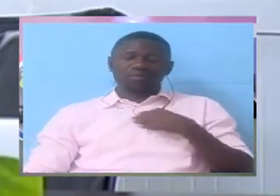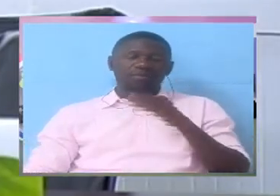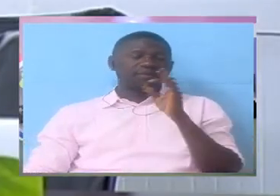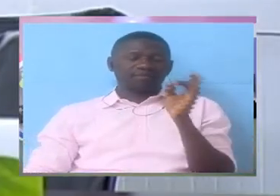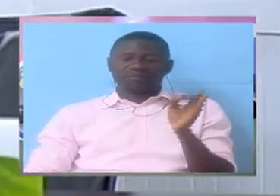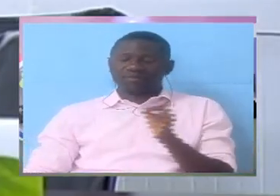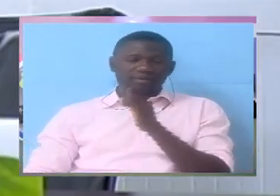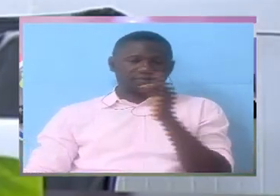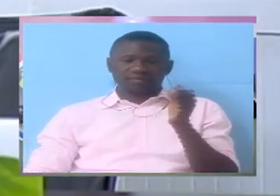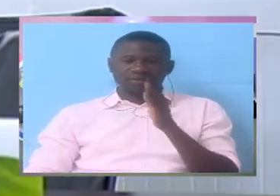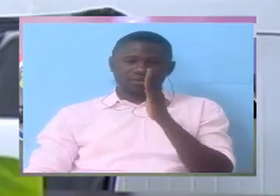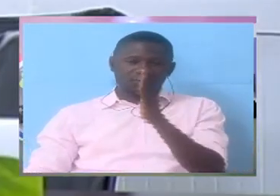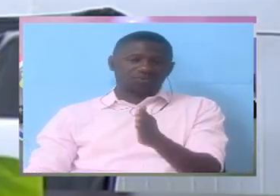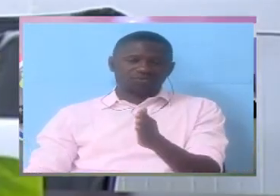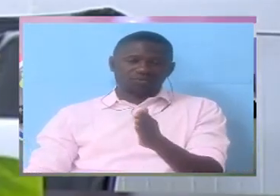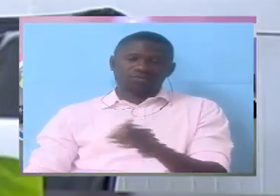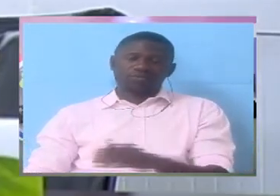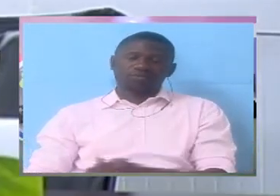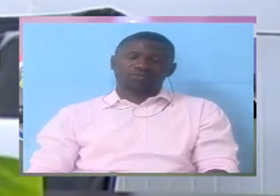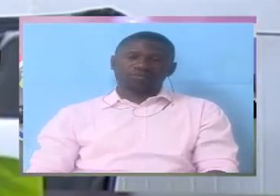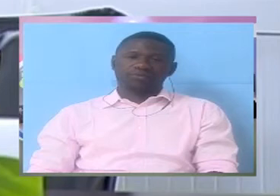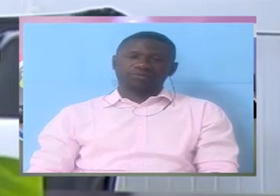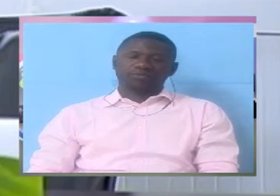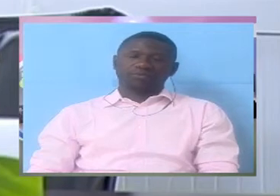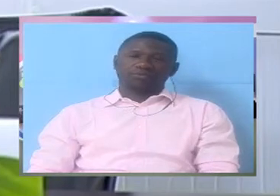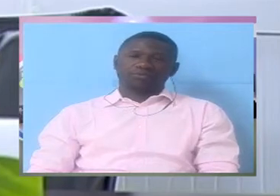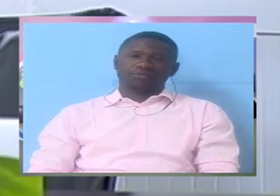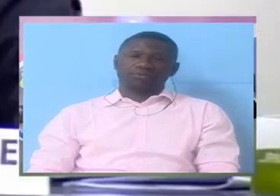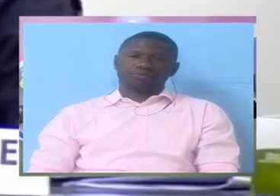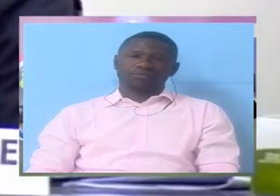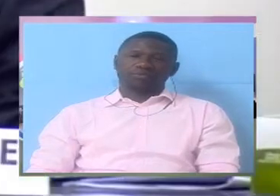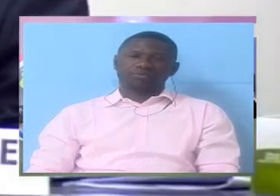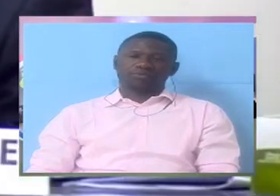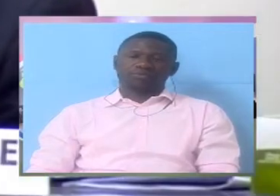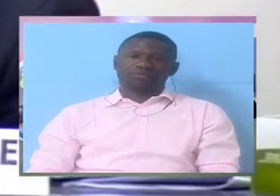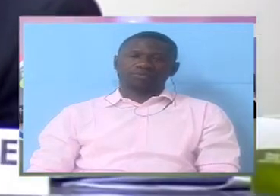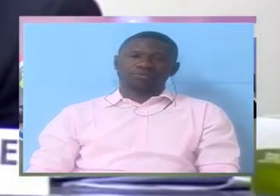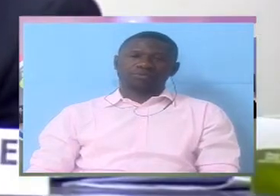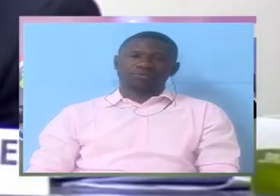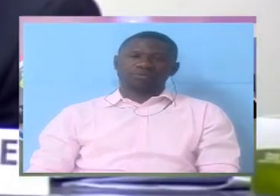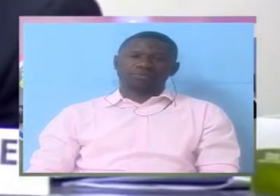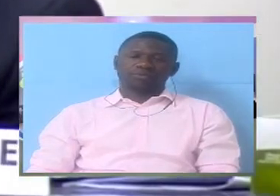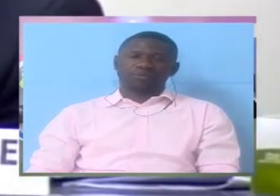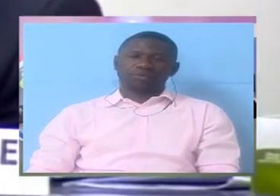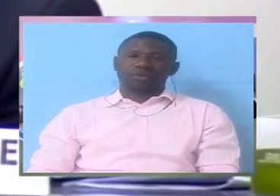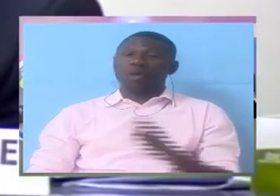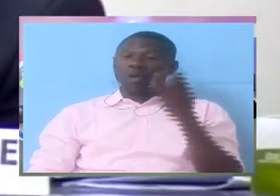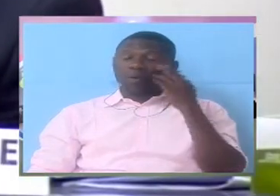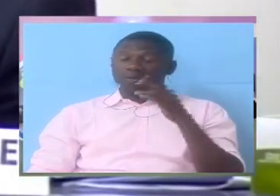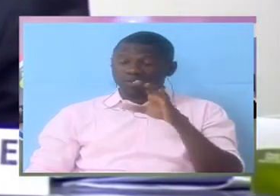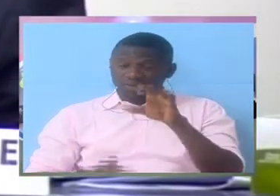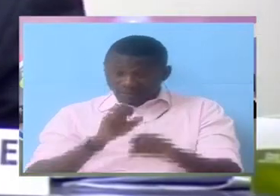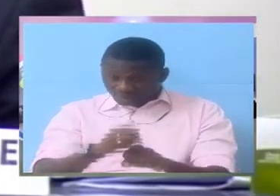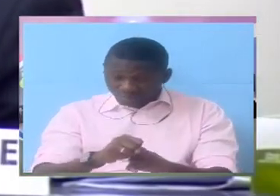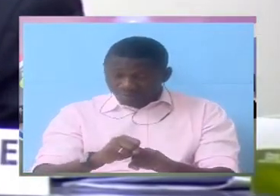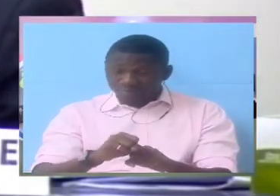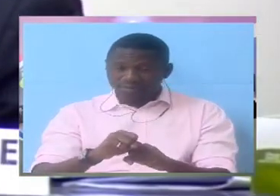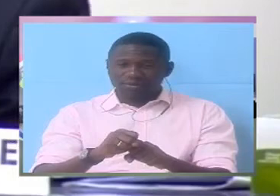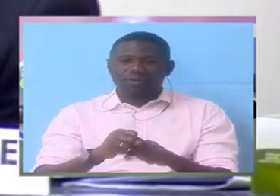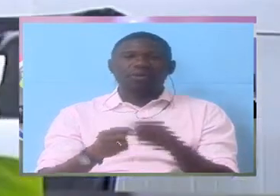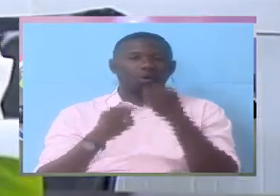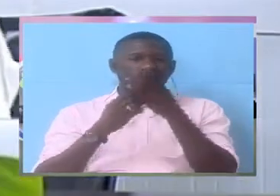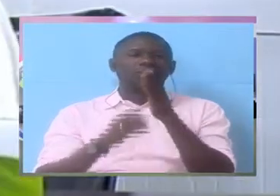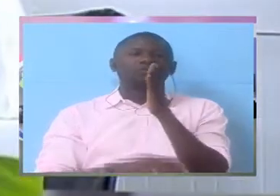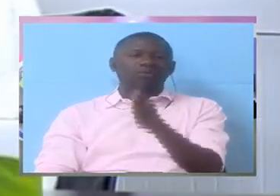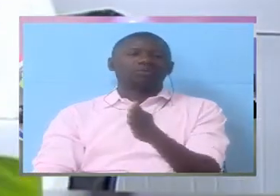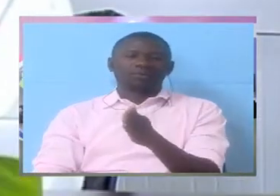foyanga tonya mod I am very truthful council mbetonya ngatonya lef When you are caught, you become truthful.